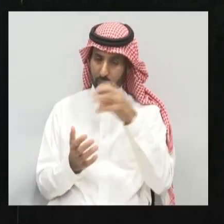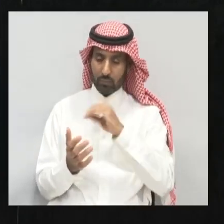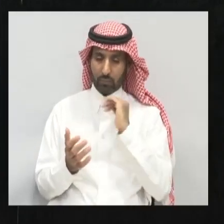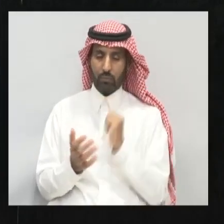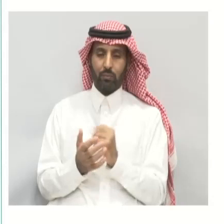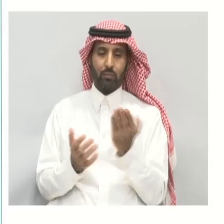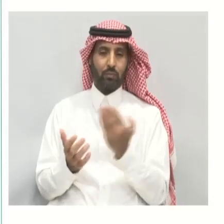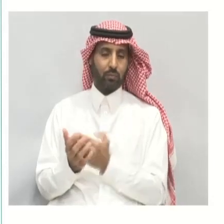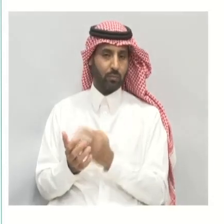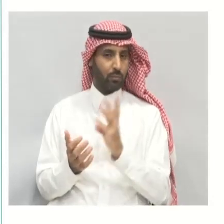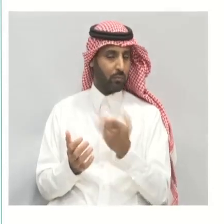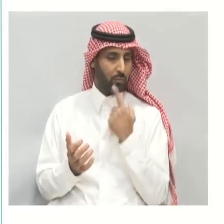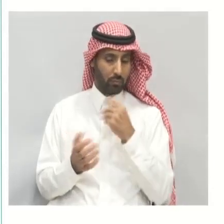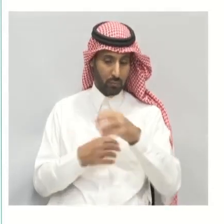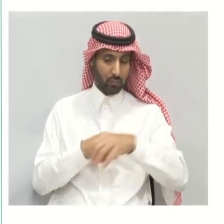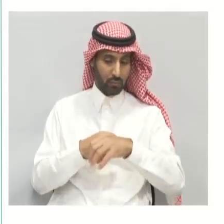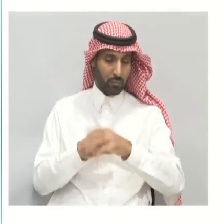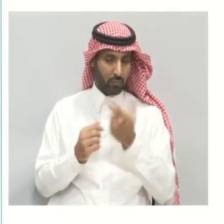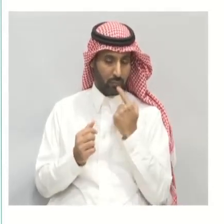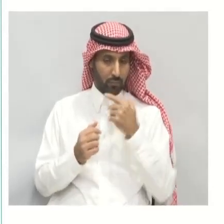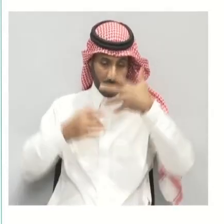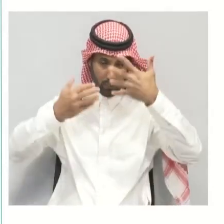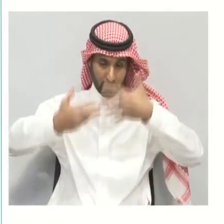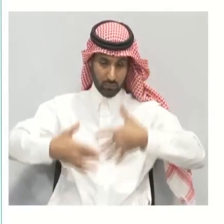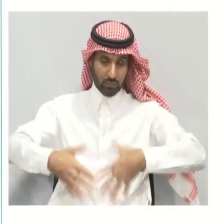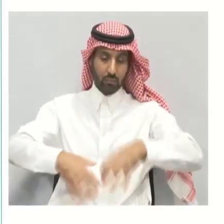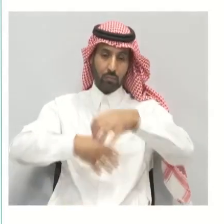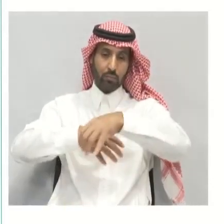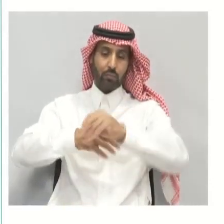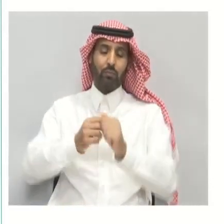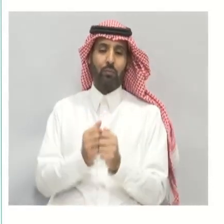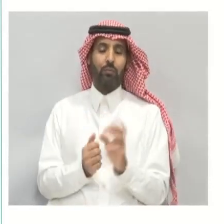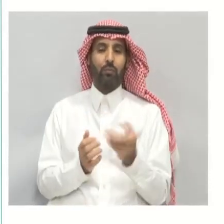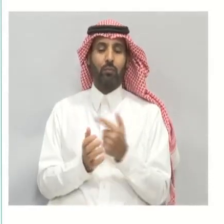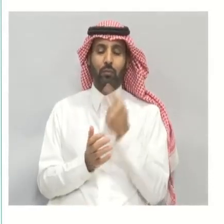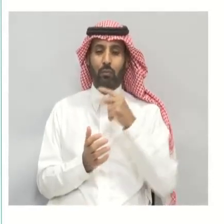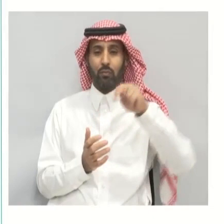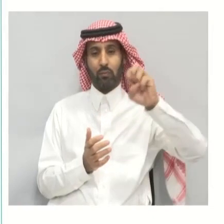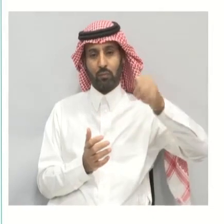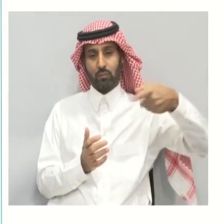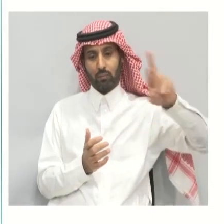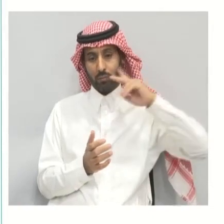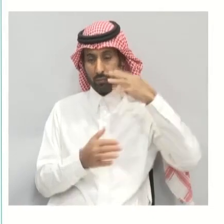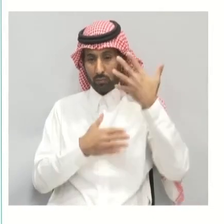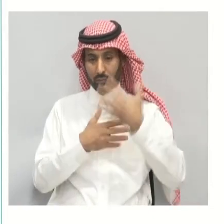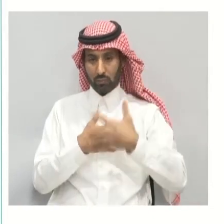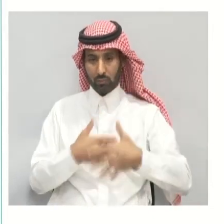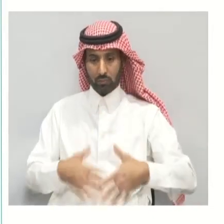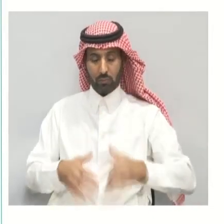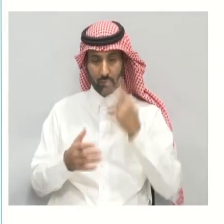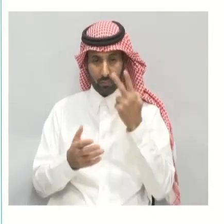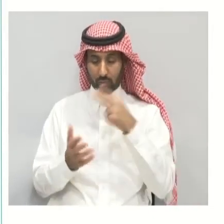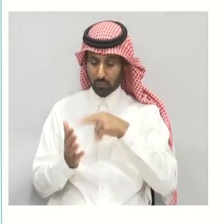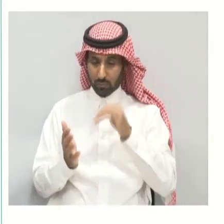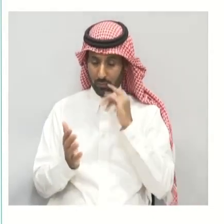answer. So what is near the falls? The town of Foz do Iguazu is near the falls. Now let's try